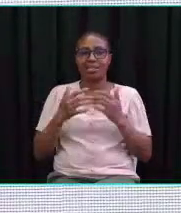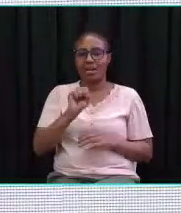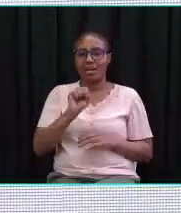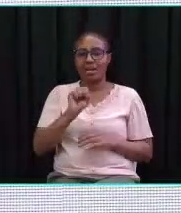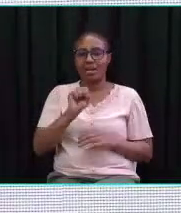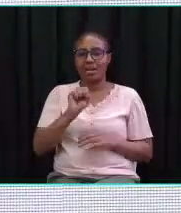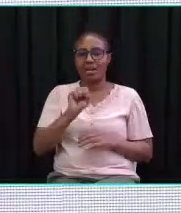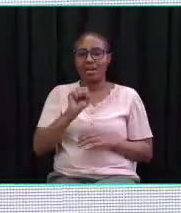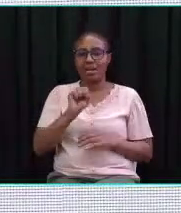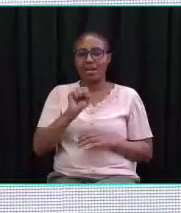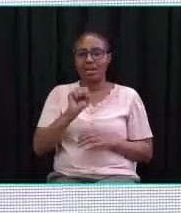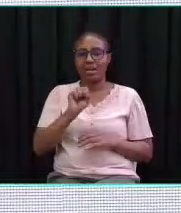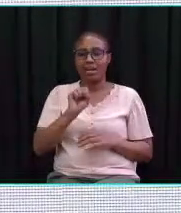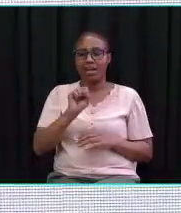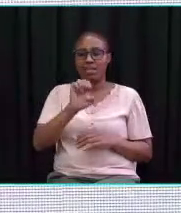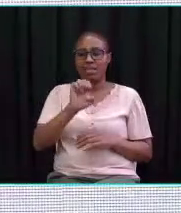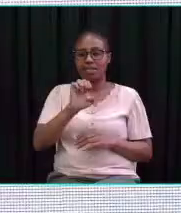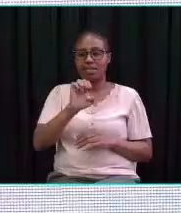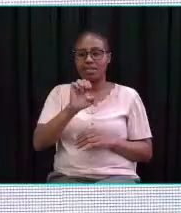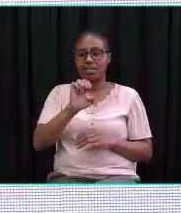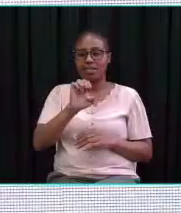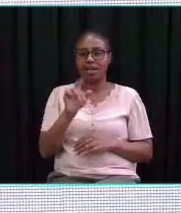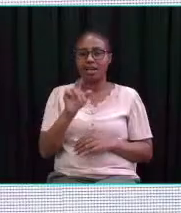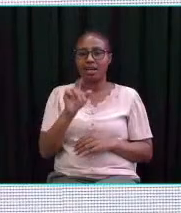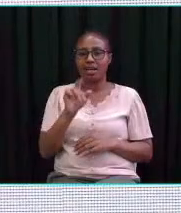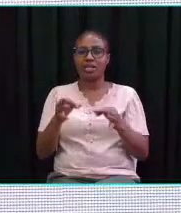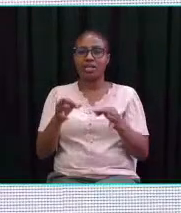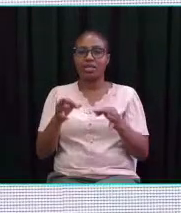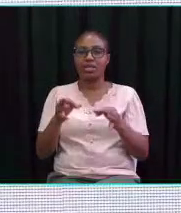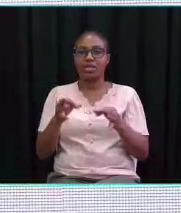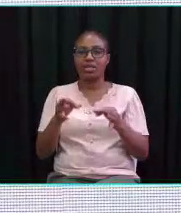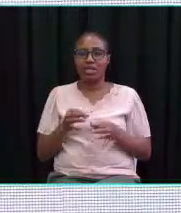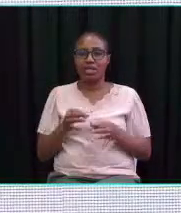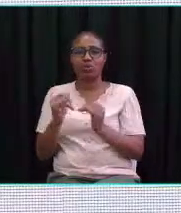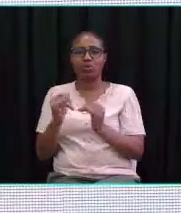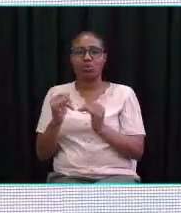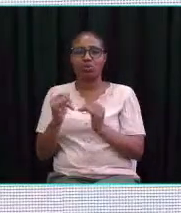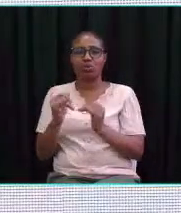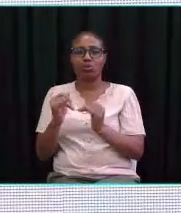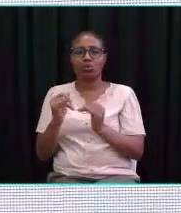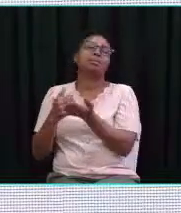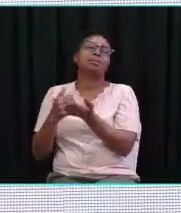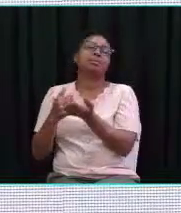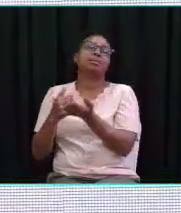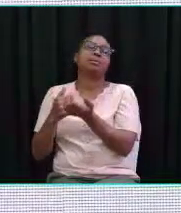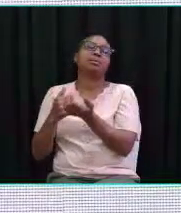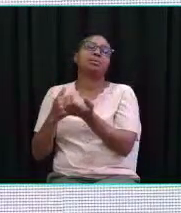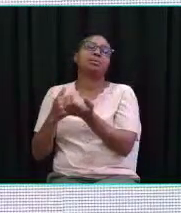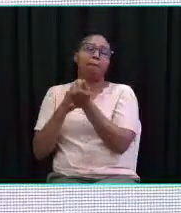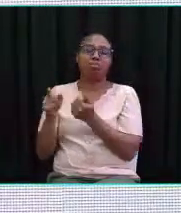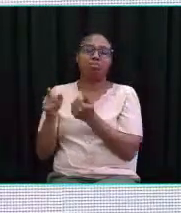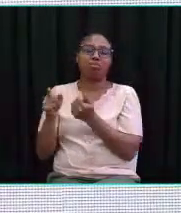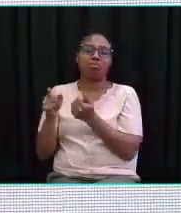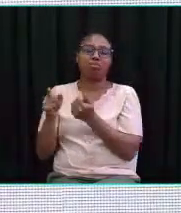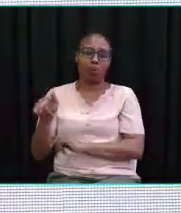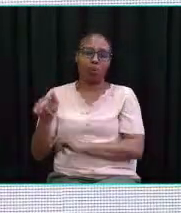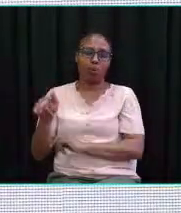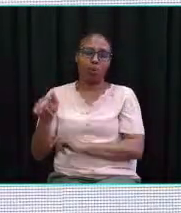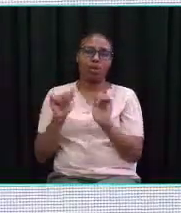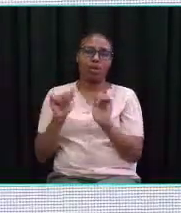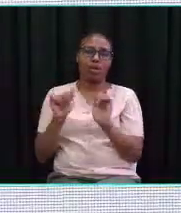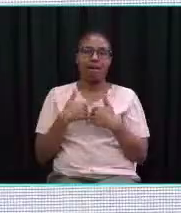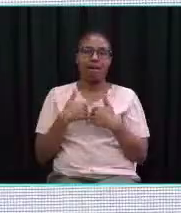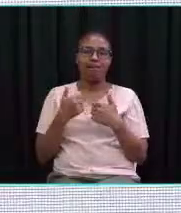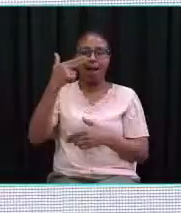been working very closely, trying to facilitate the development of that corridor and expanding it in order to